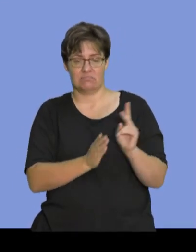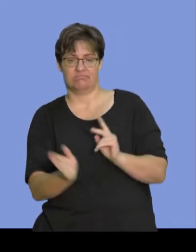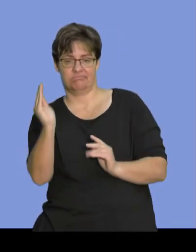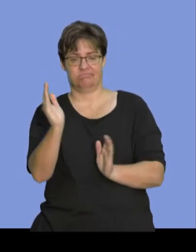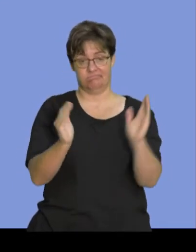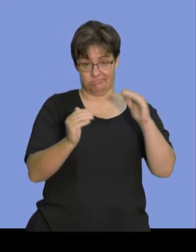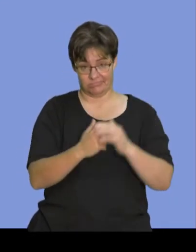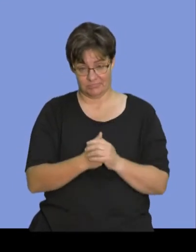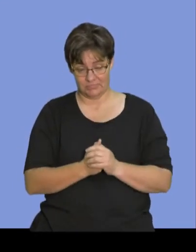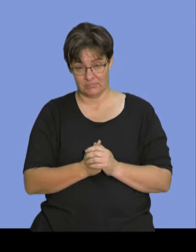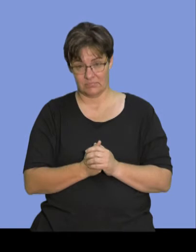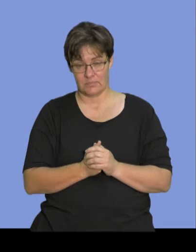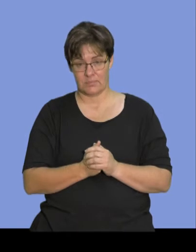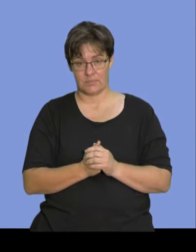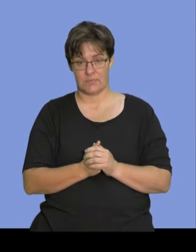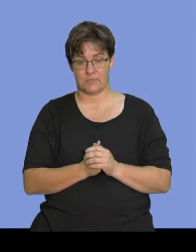the field, okay,